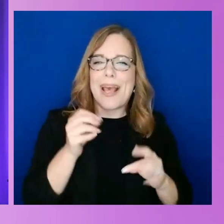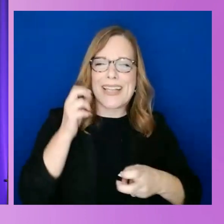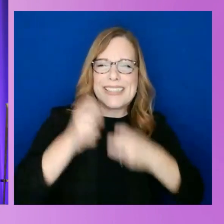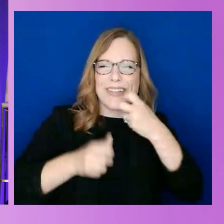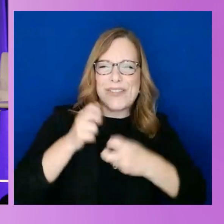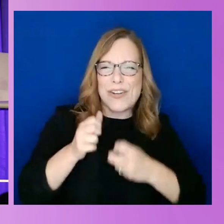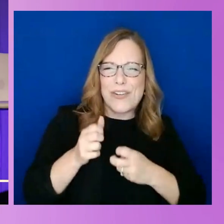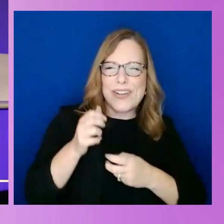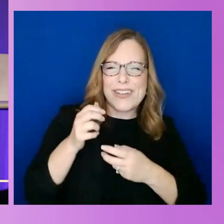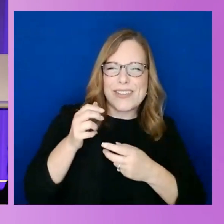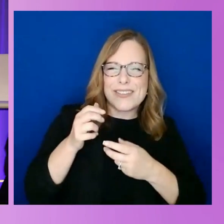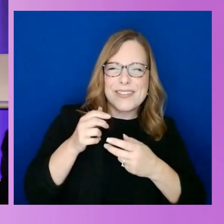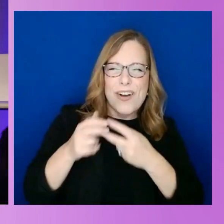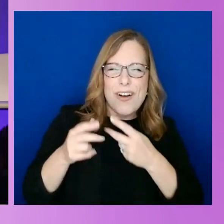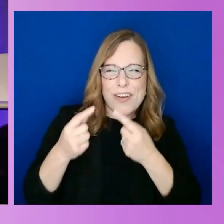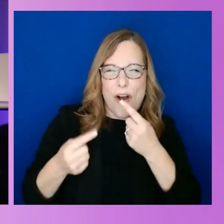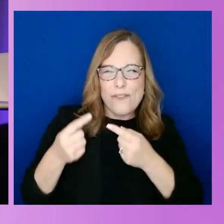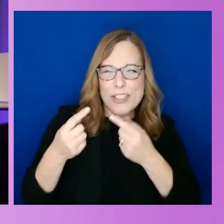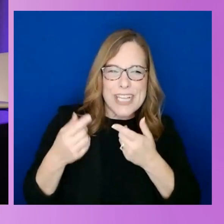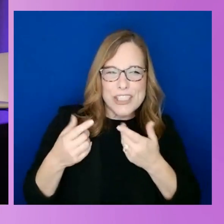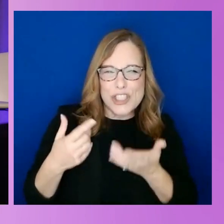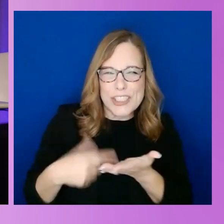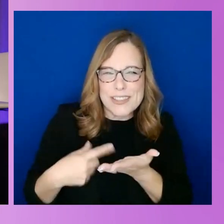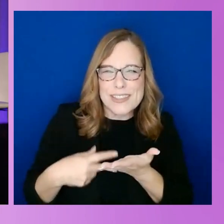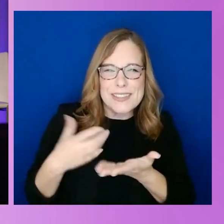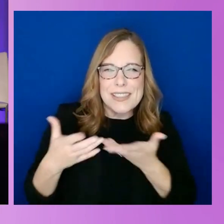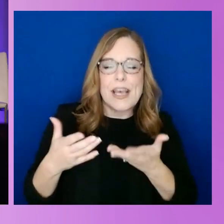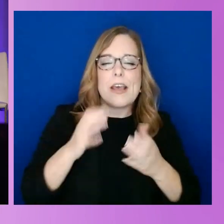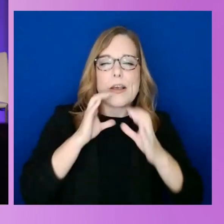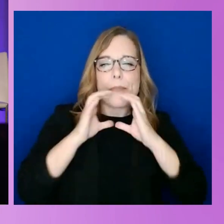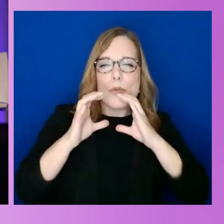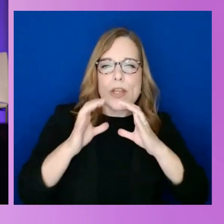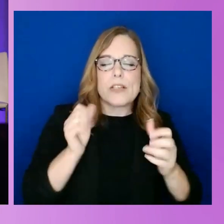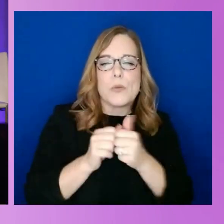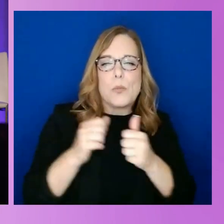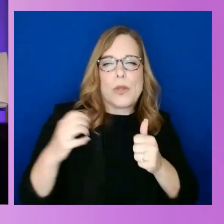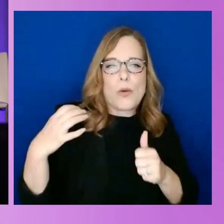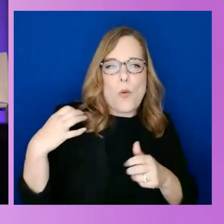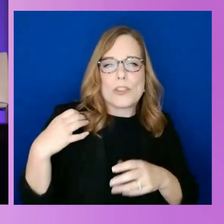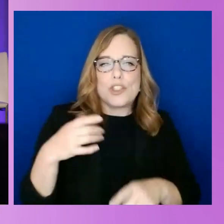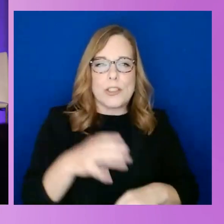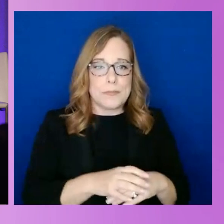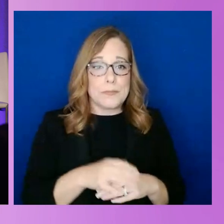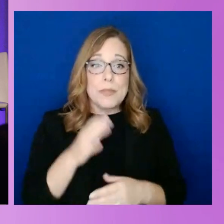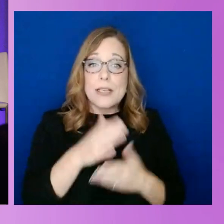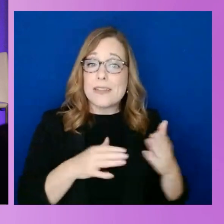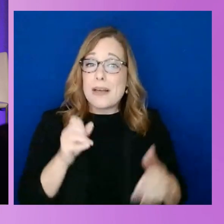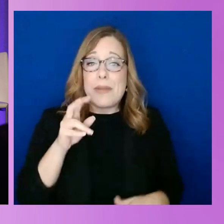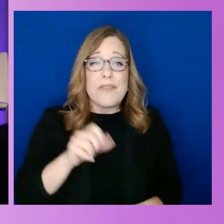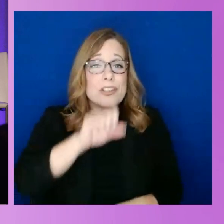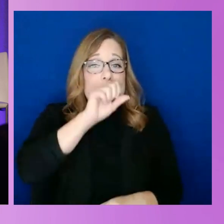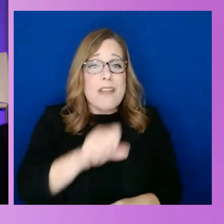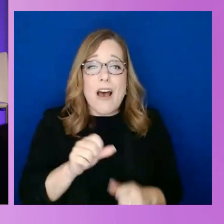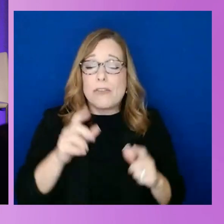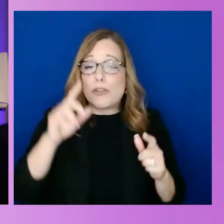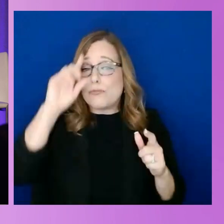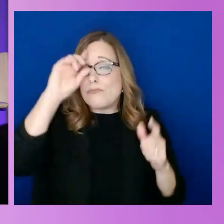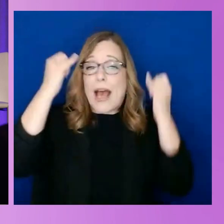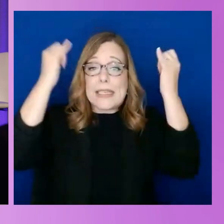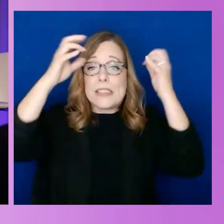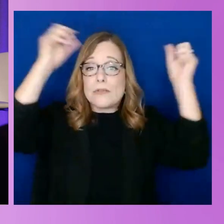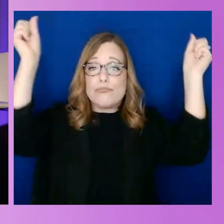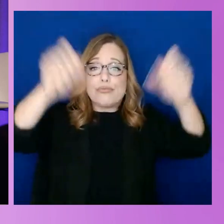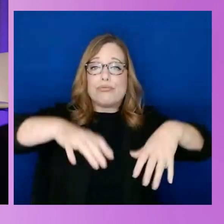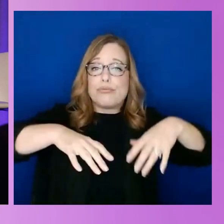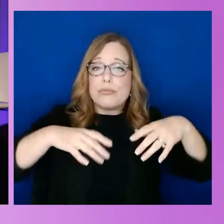into Copilot, who can then organize their thoughts and prioritize their ideas for them. Some employees even use it to write